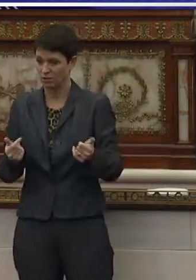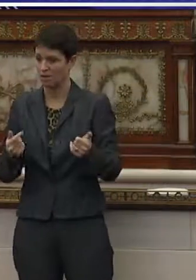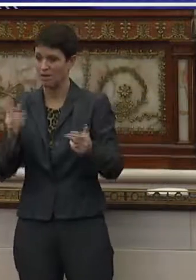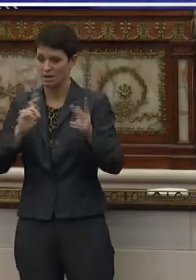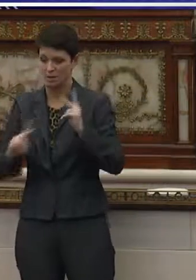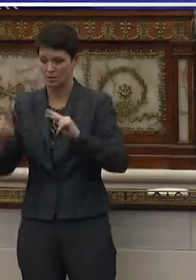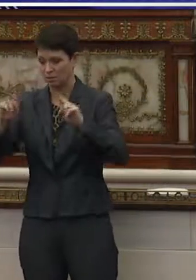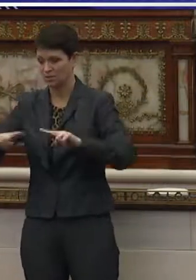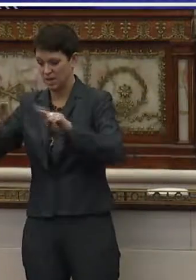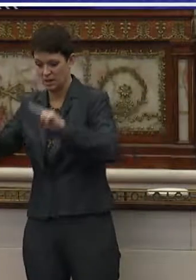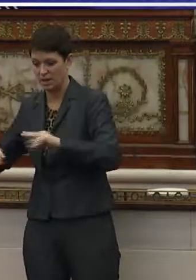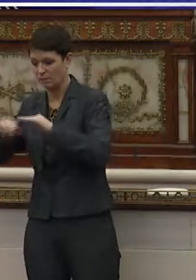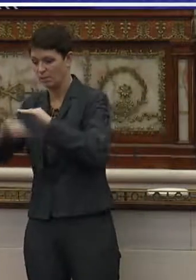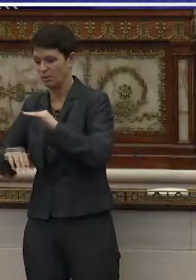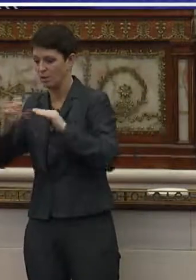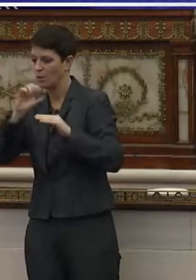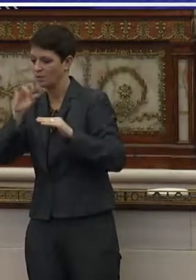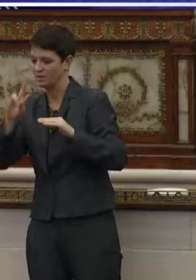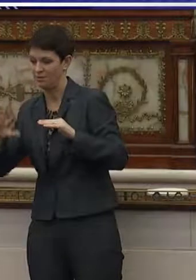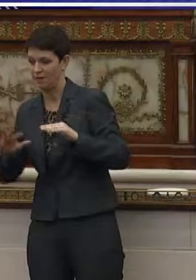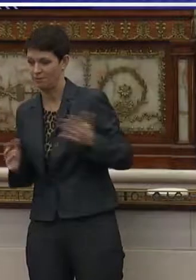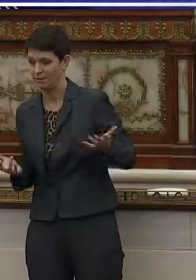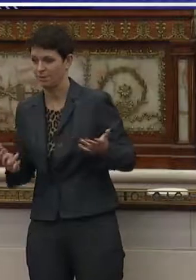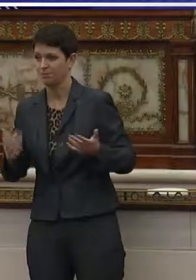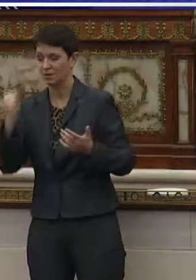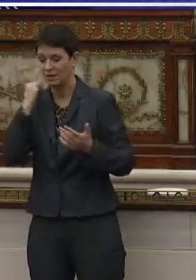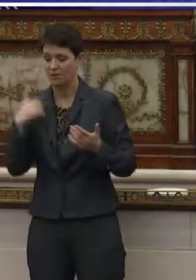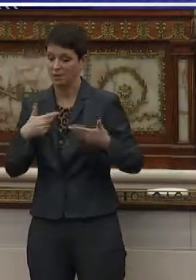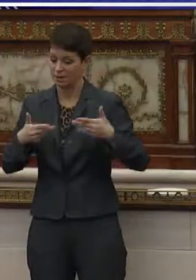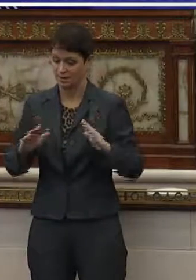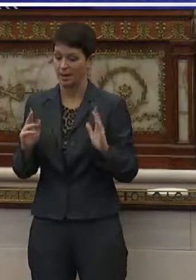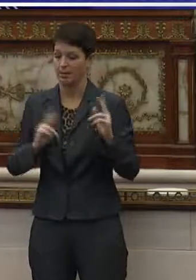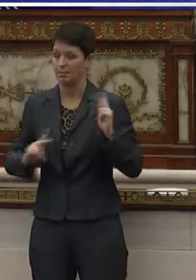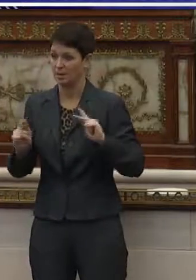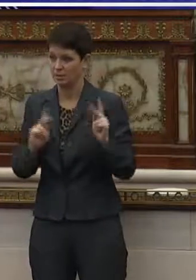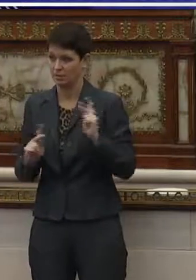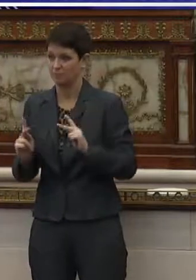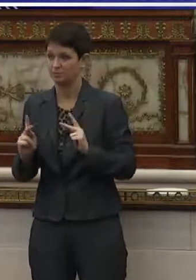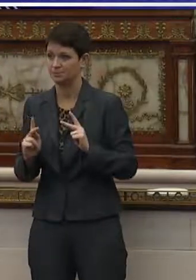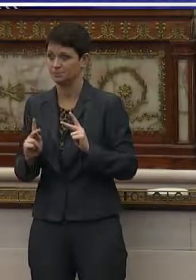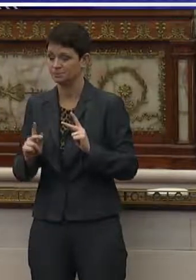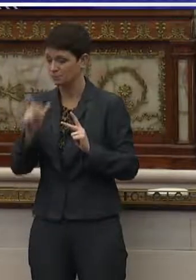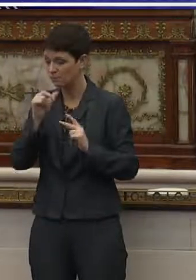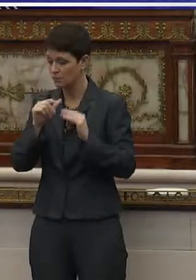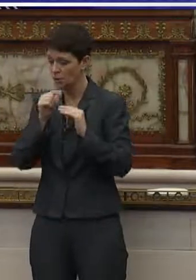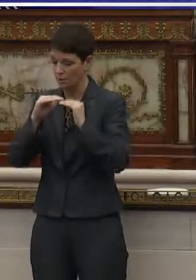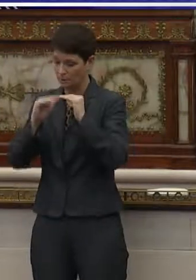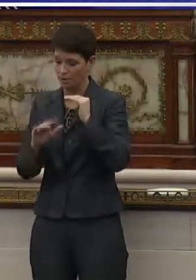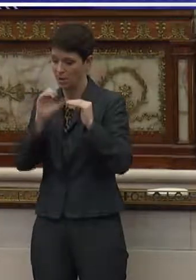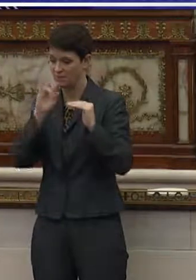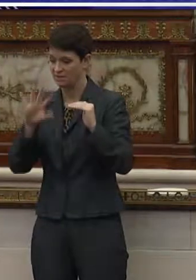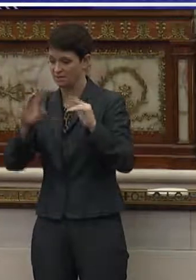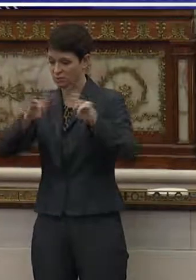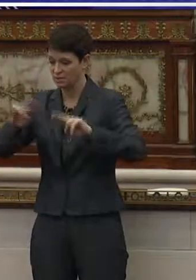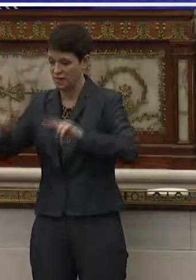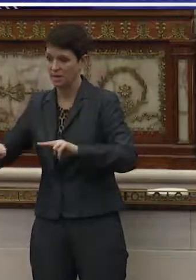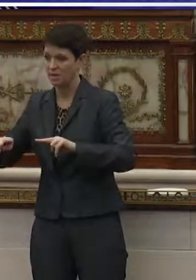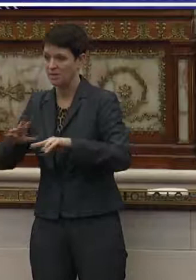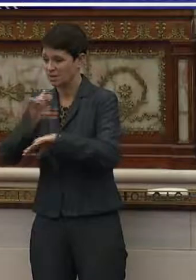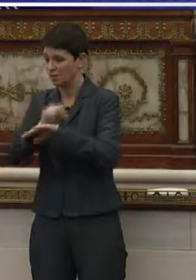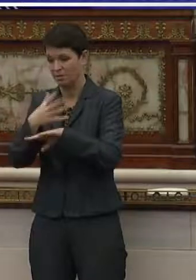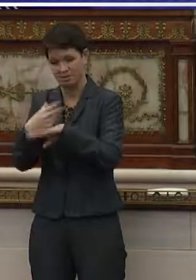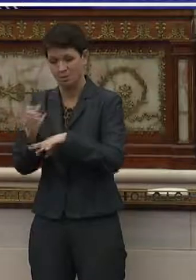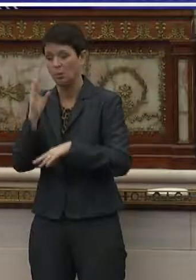where people signed up are under 75. If we allow people who are under 75 to sign up, they'll take all those